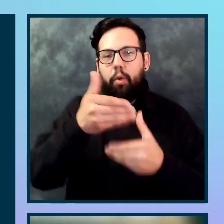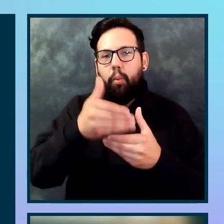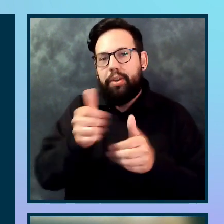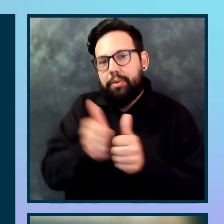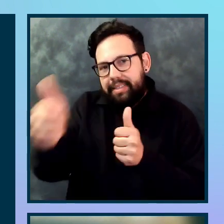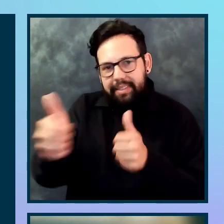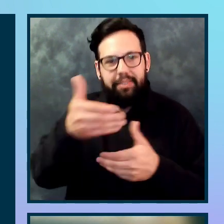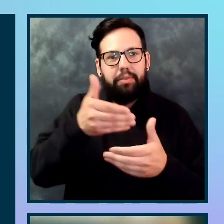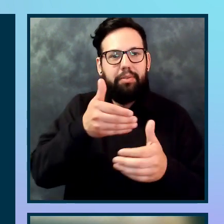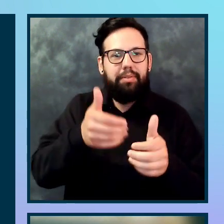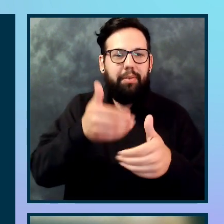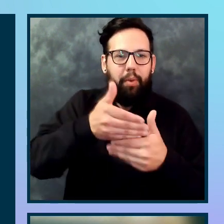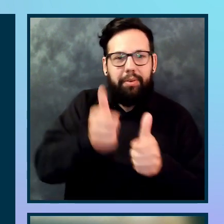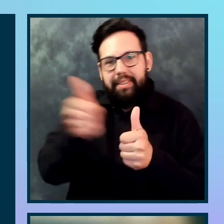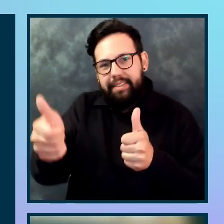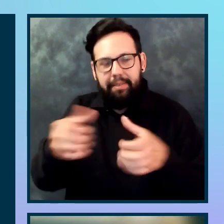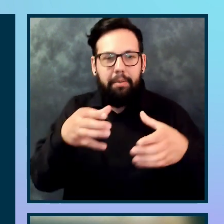distance. Pot size.